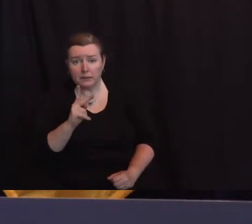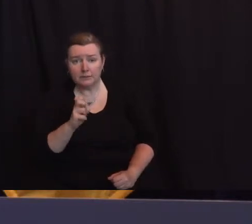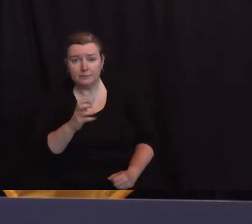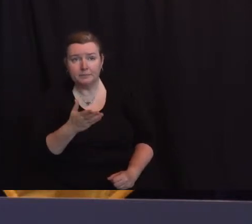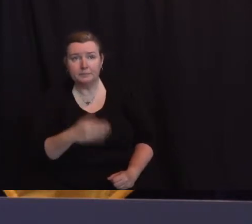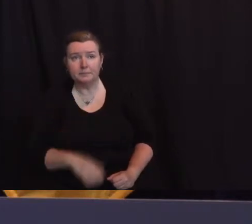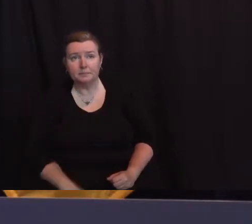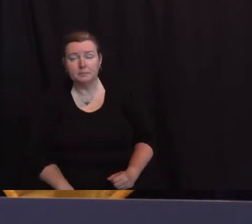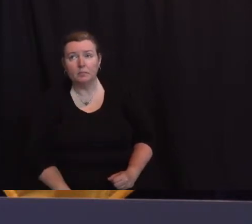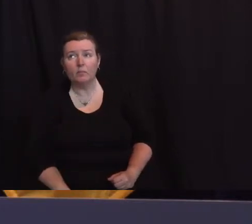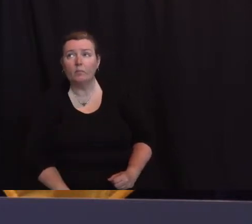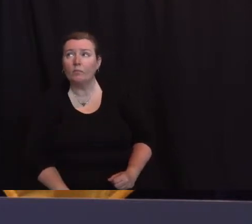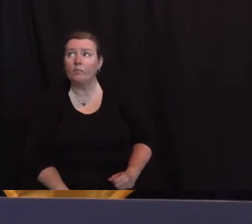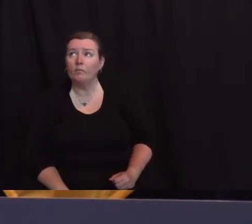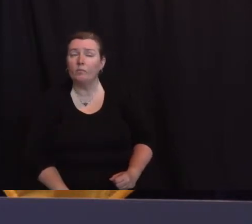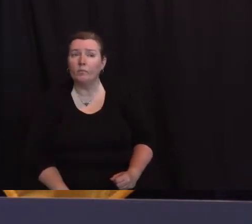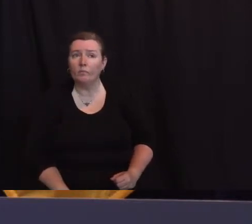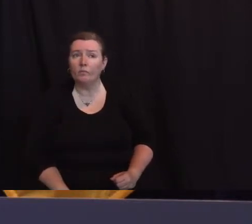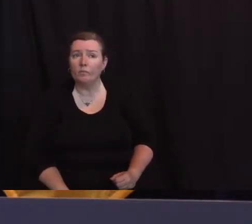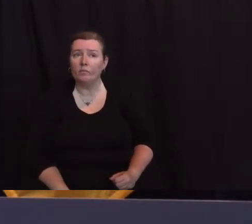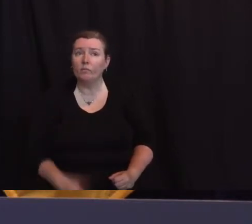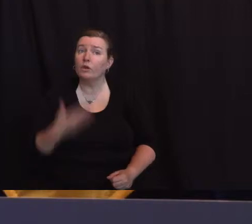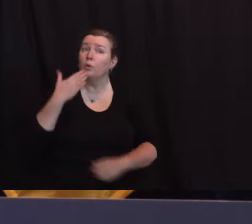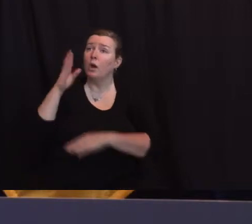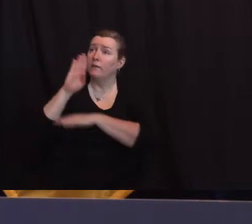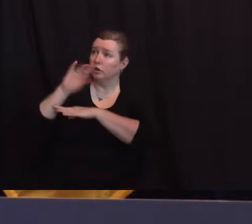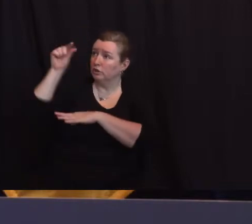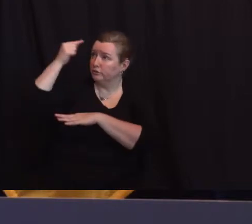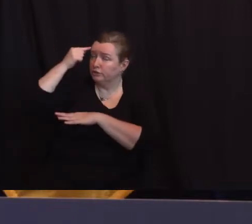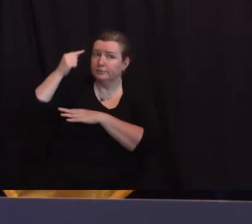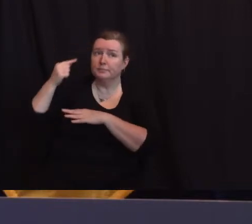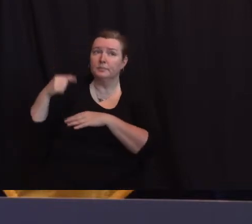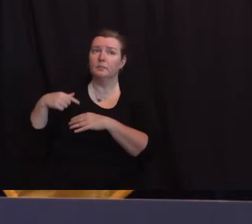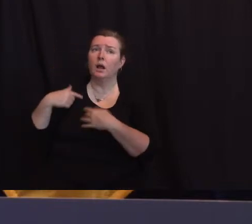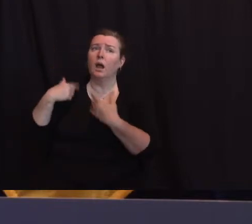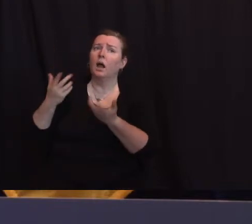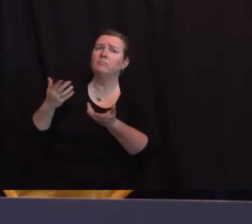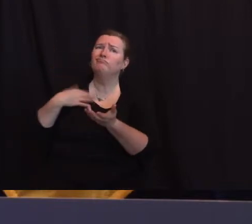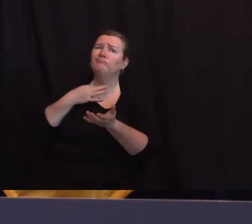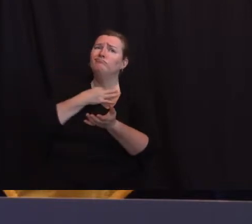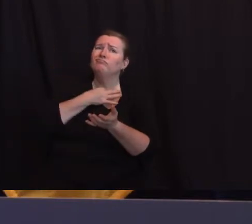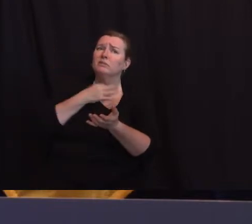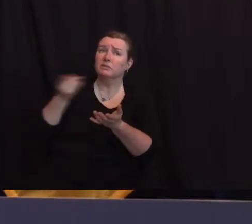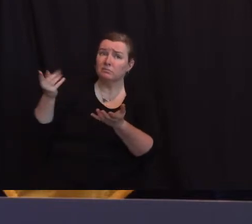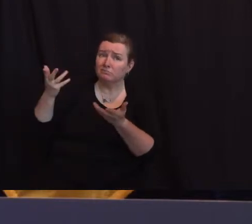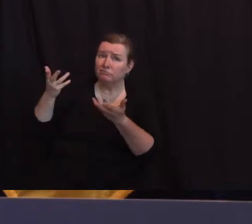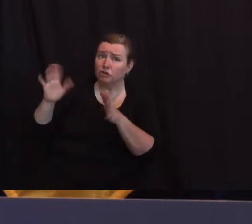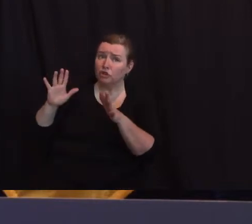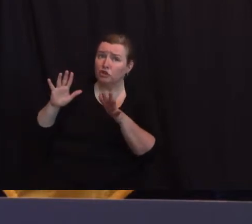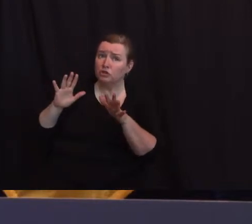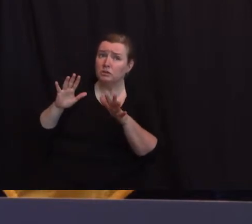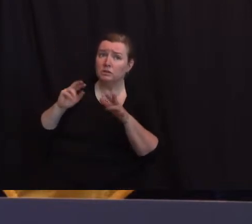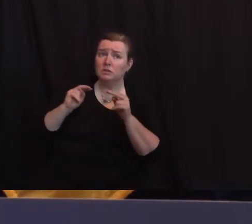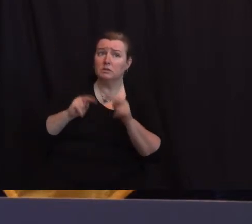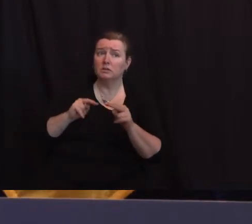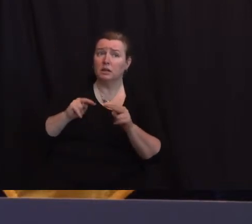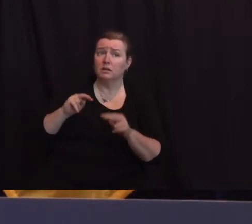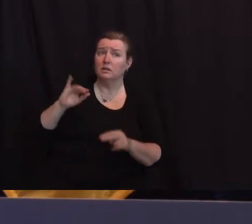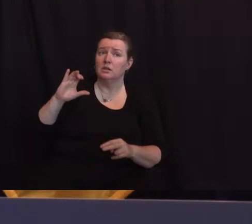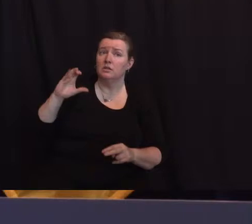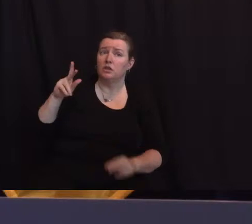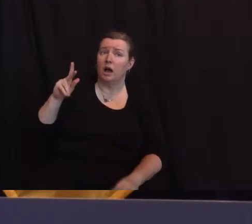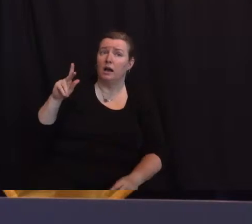That's Mike. Sure. Good afternoon, Governor. I wonder if you had a chance to see Jack Ciattarelli's comments last